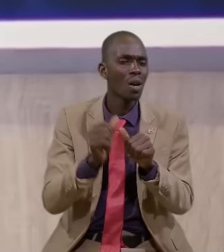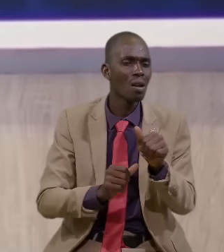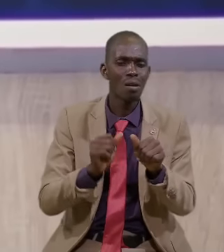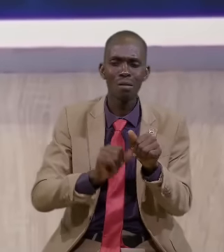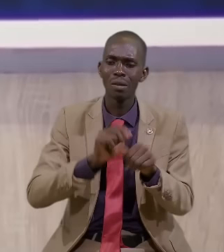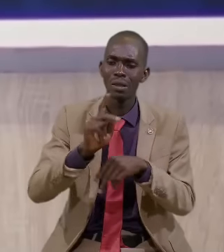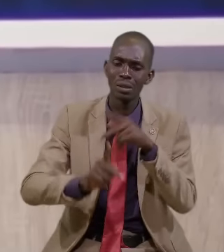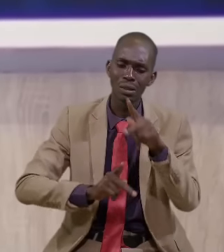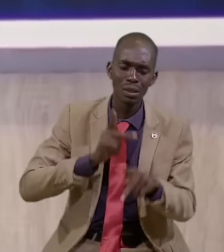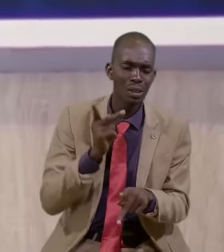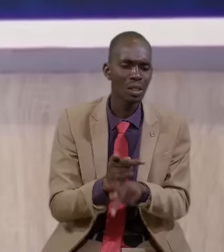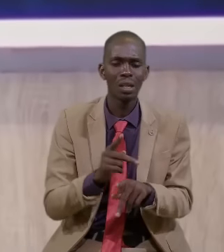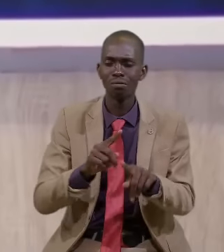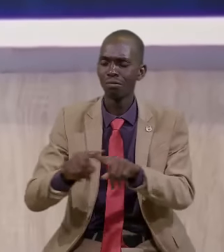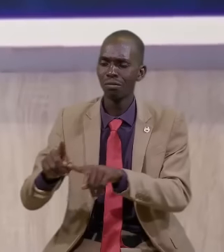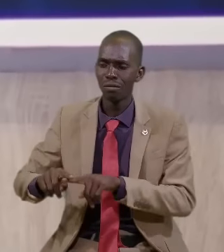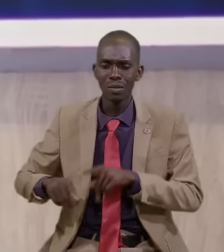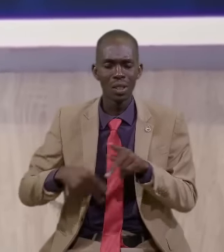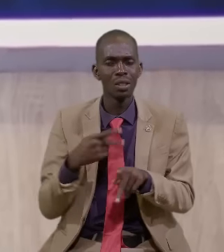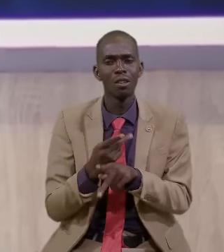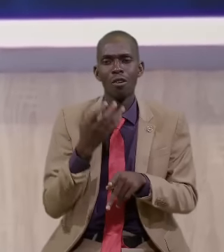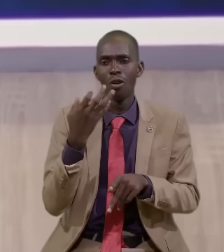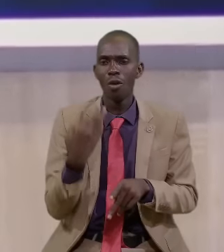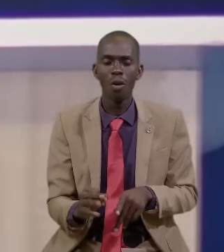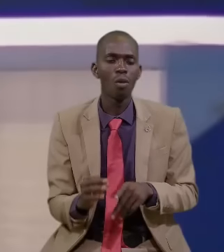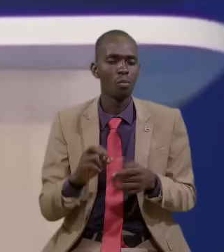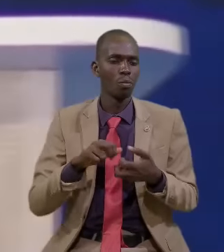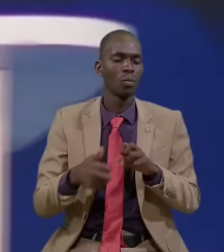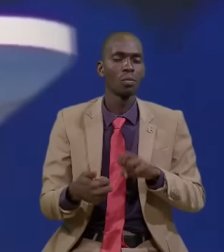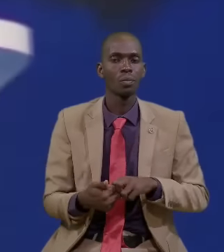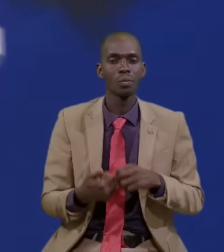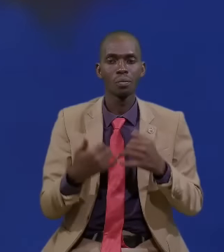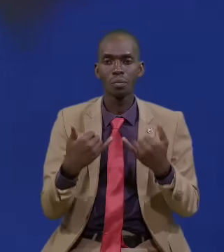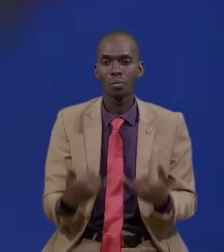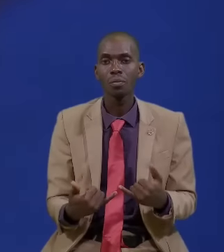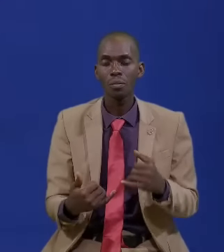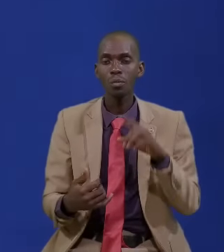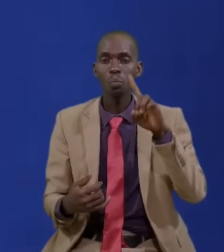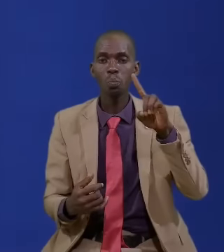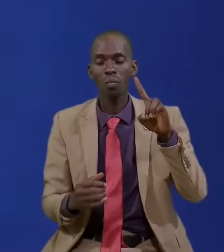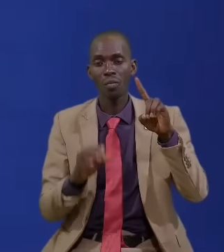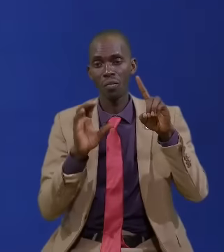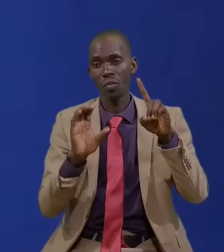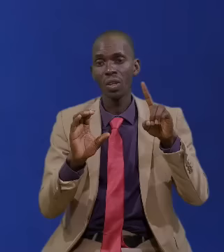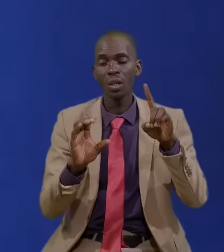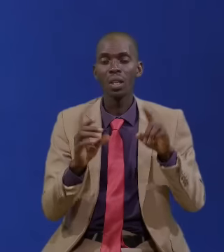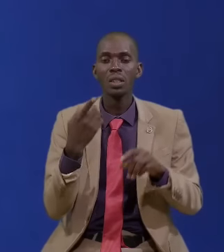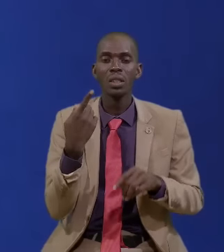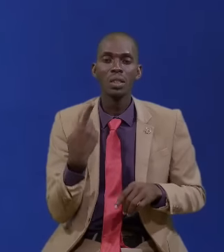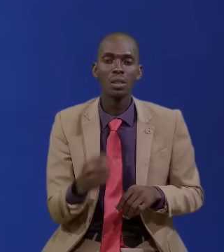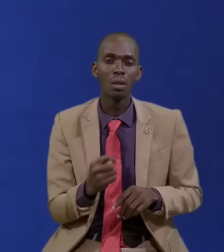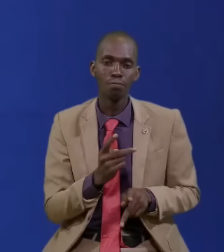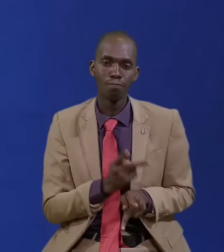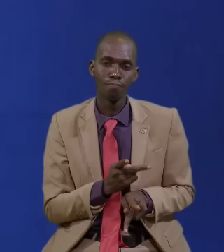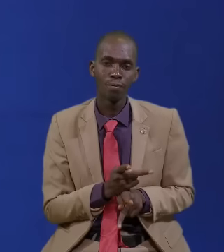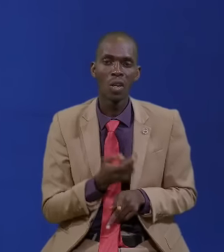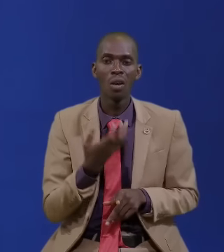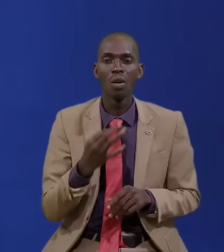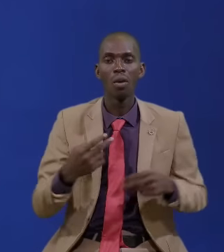every form of oppression. Look at number three here. Number three here is the preservation of